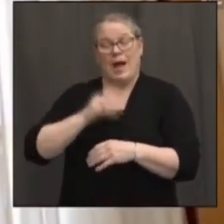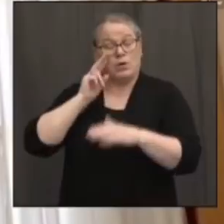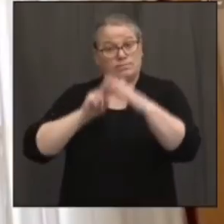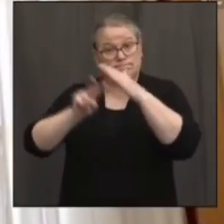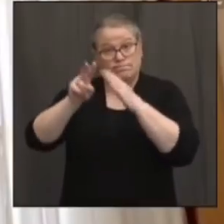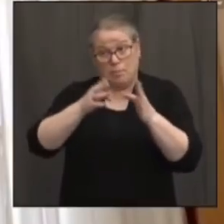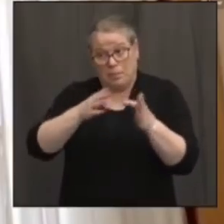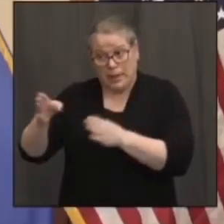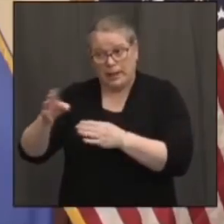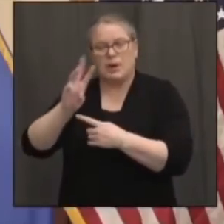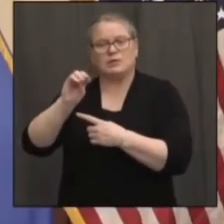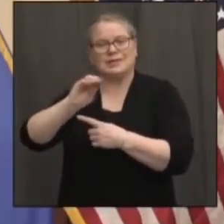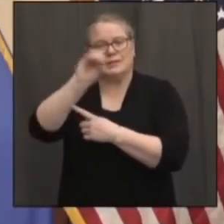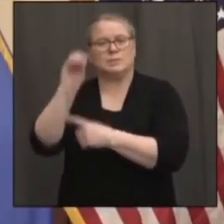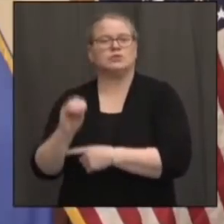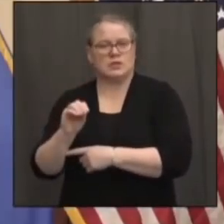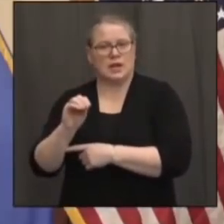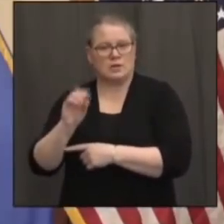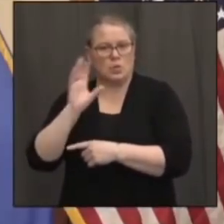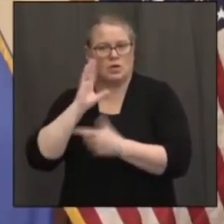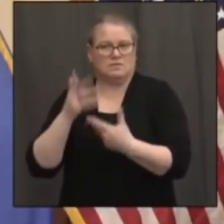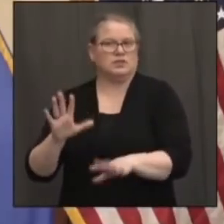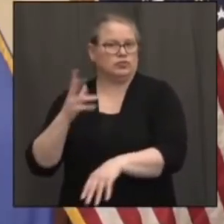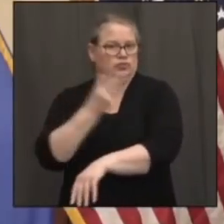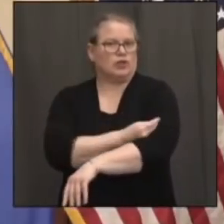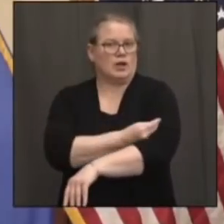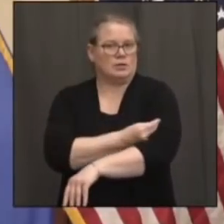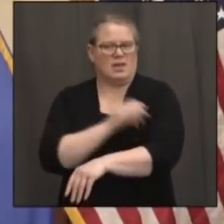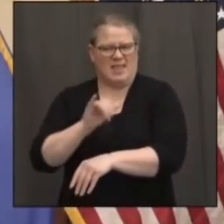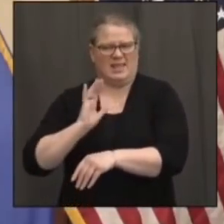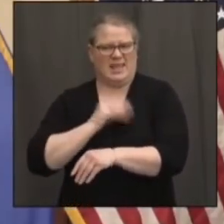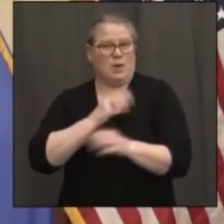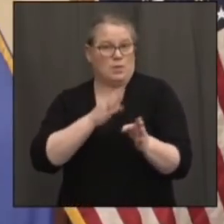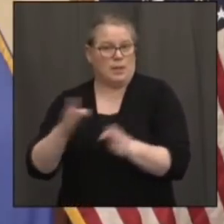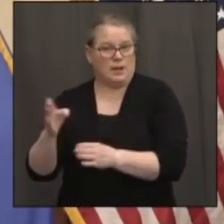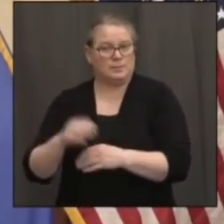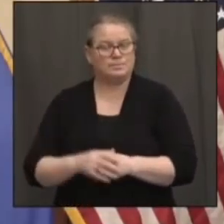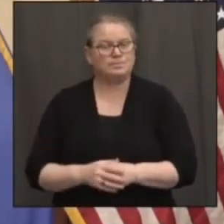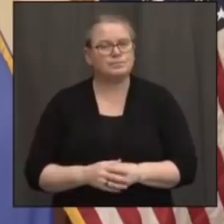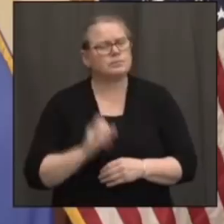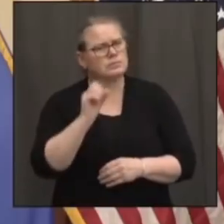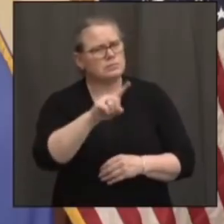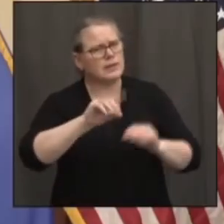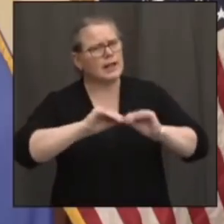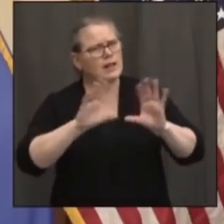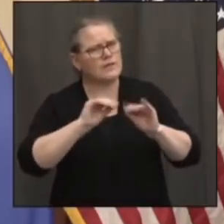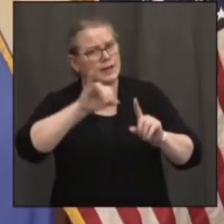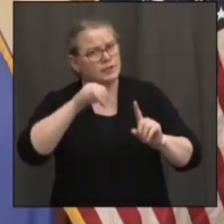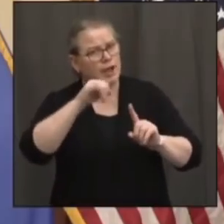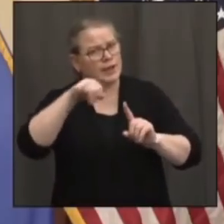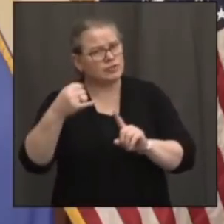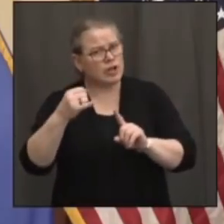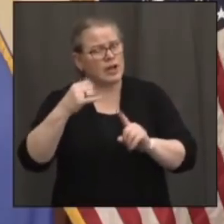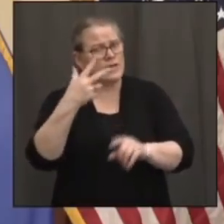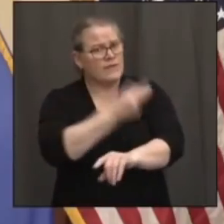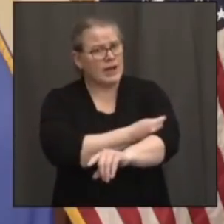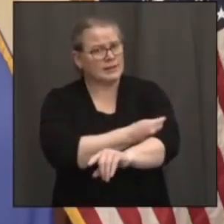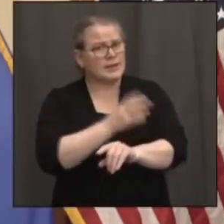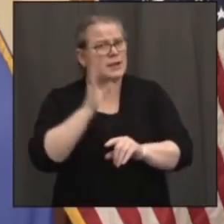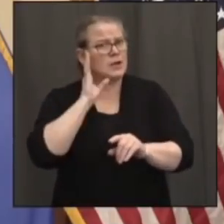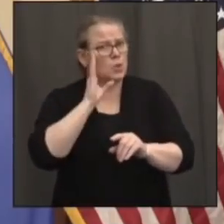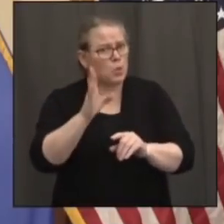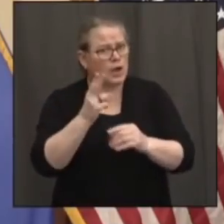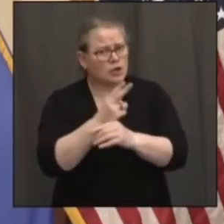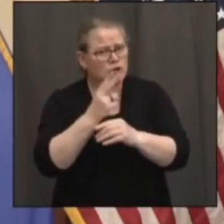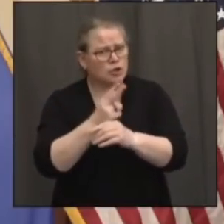there. And just to clarify, did you say the J&J vaccine is going to be directed predominantly to the